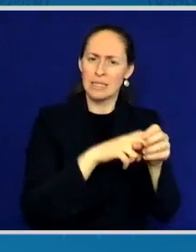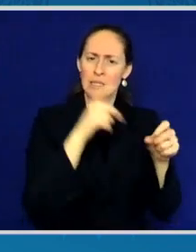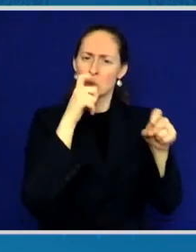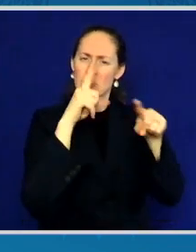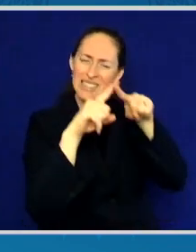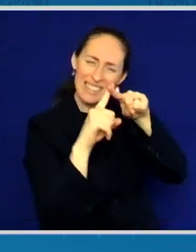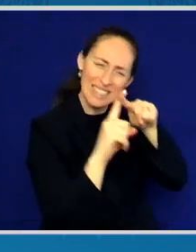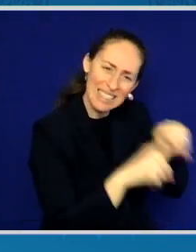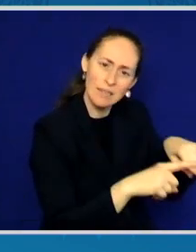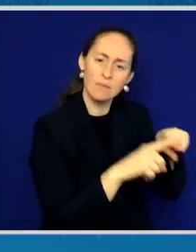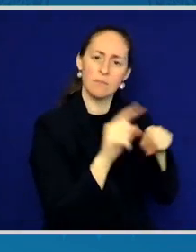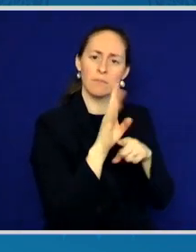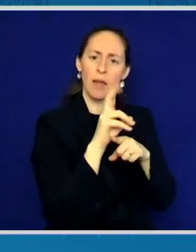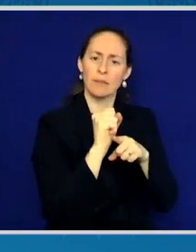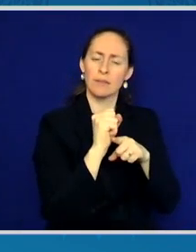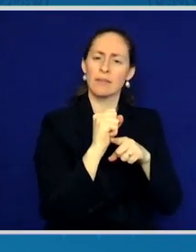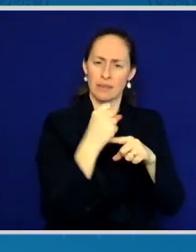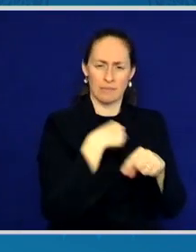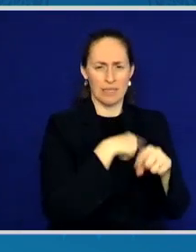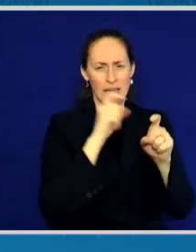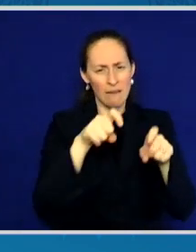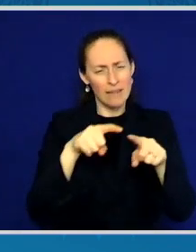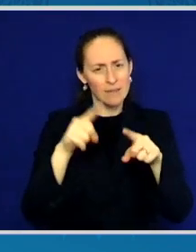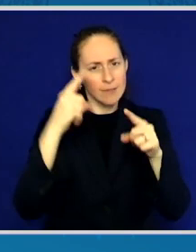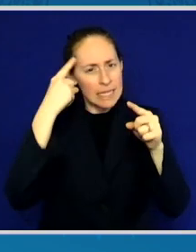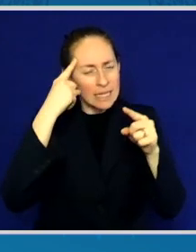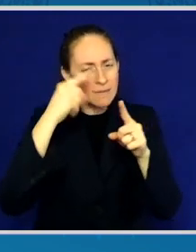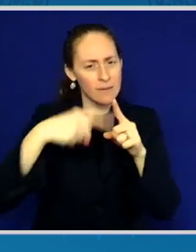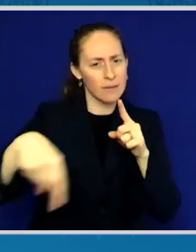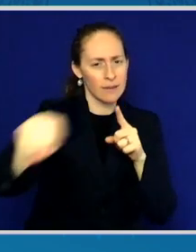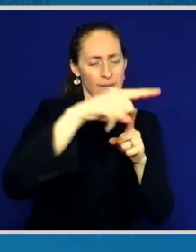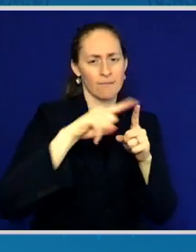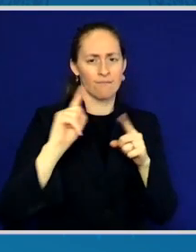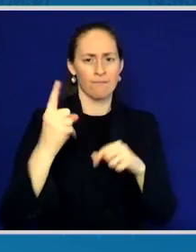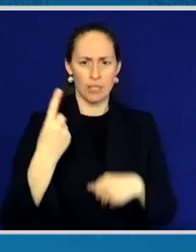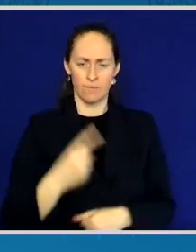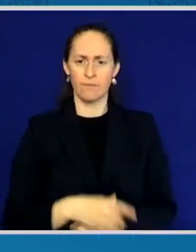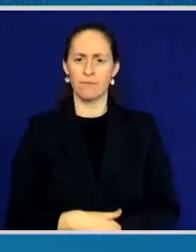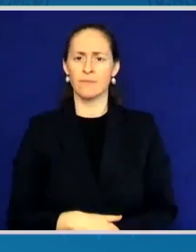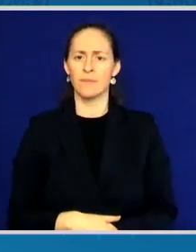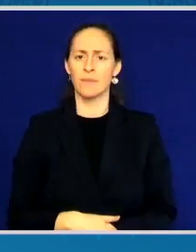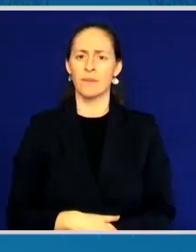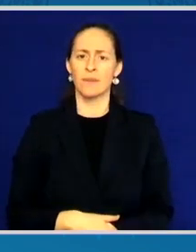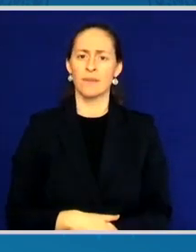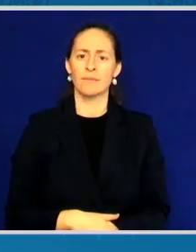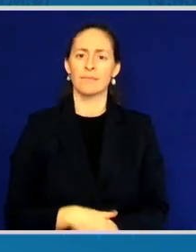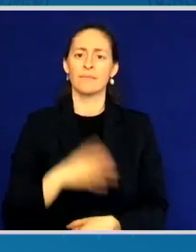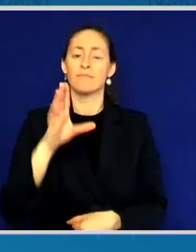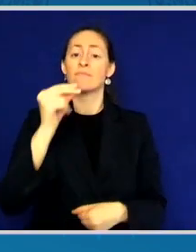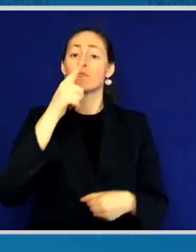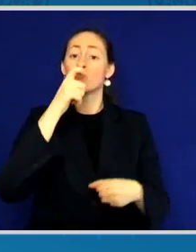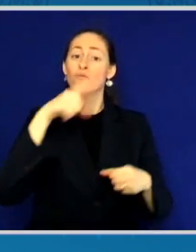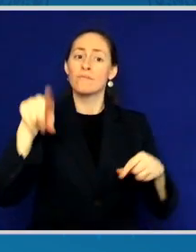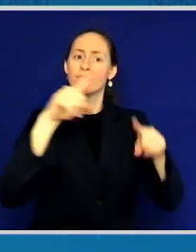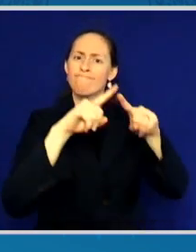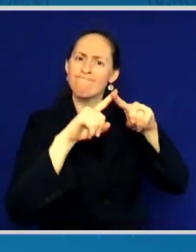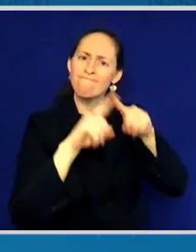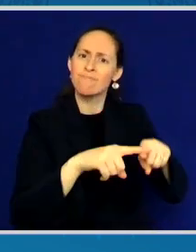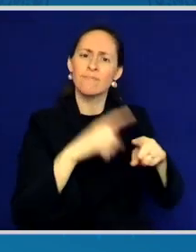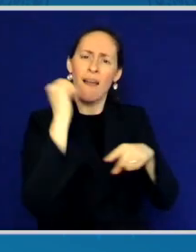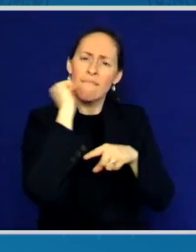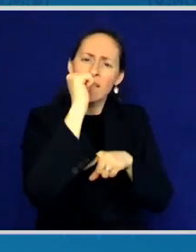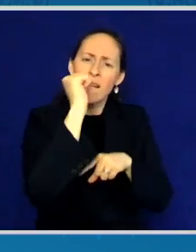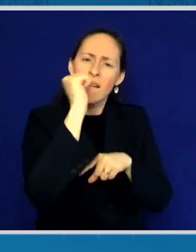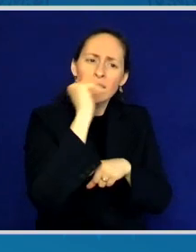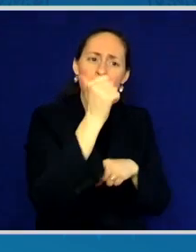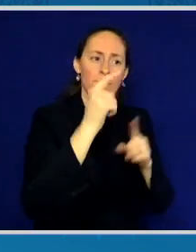may not traditionally are looked at as the end user, and for those who use it every day to rely to get to jobs, to look